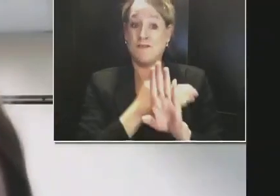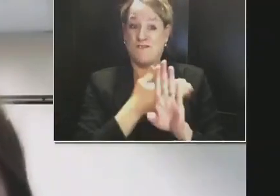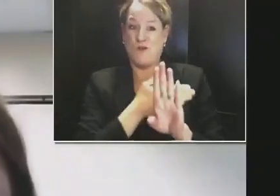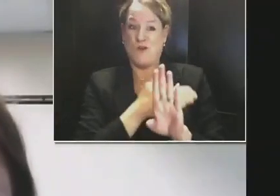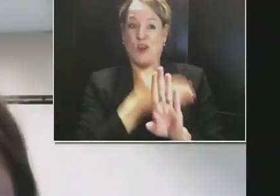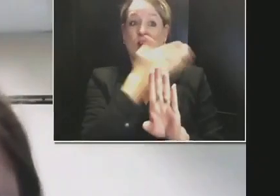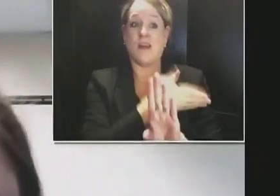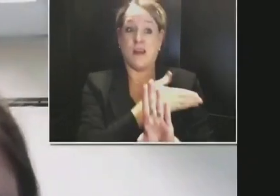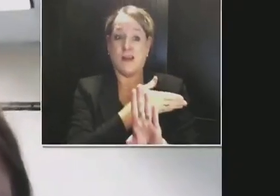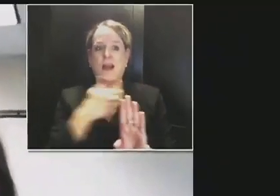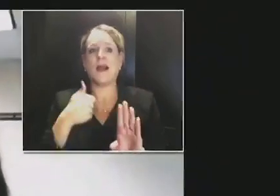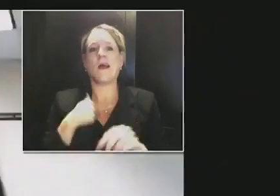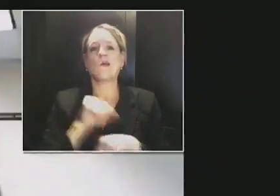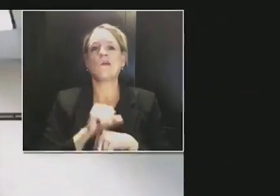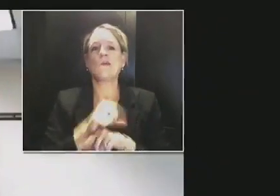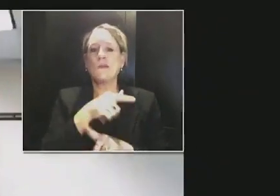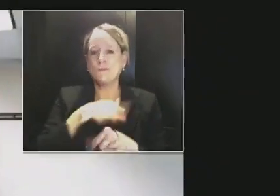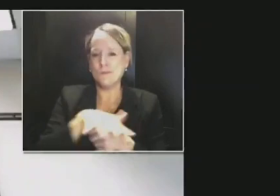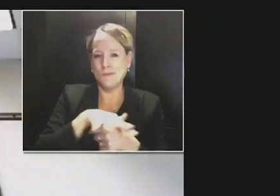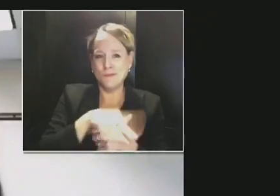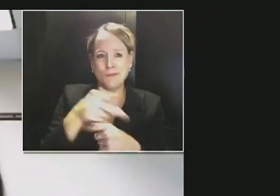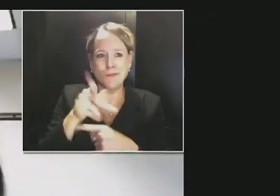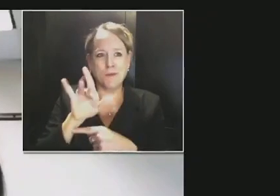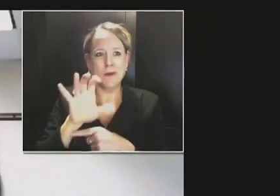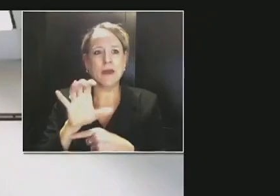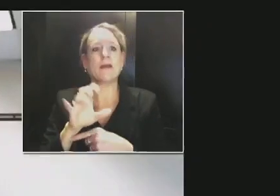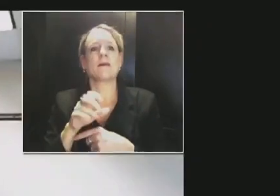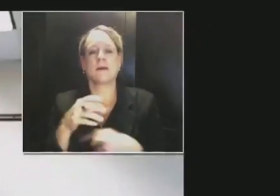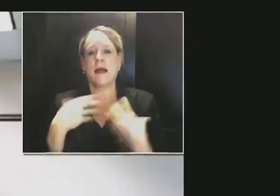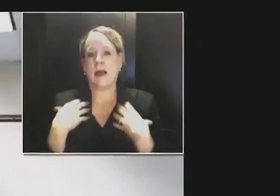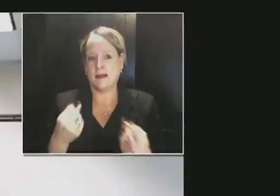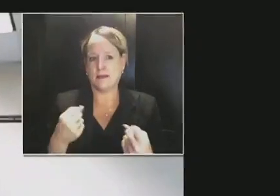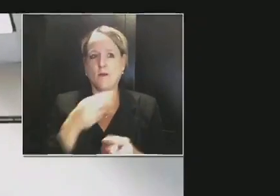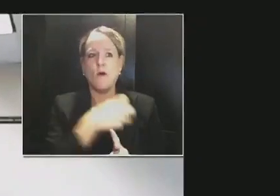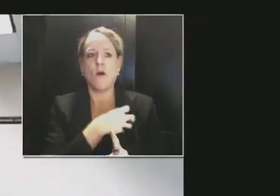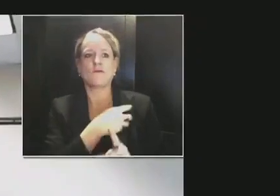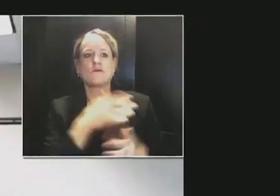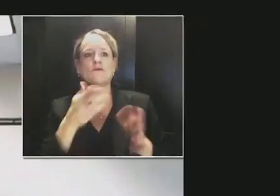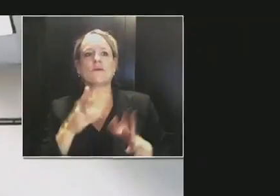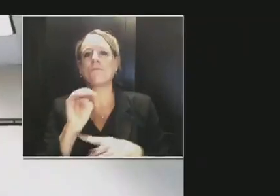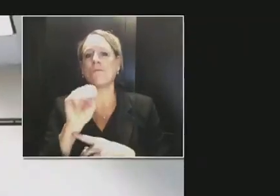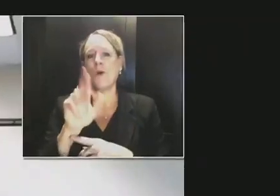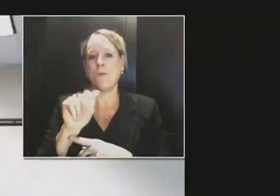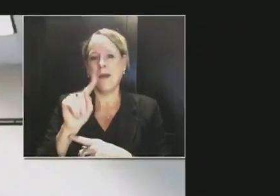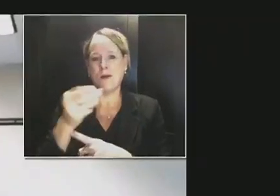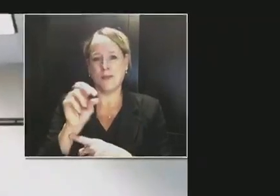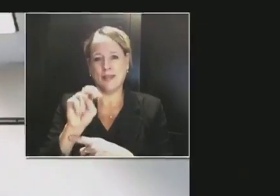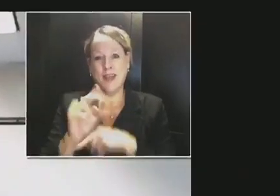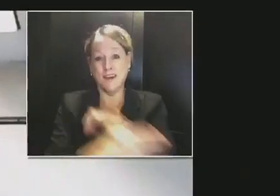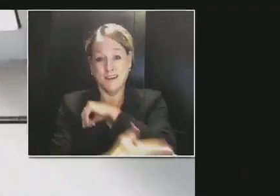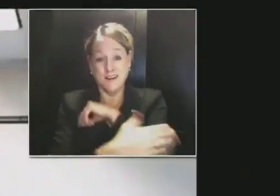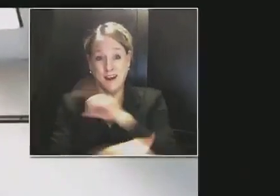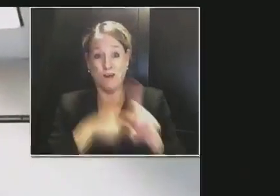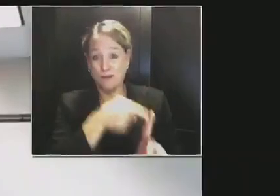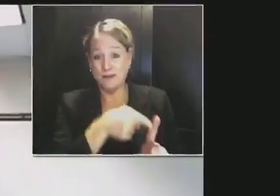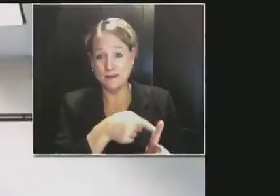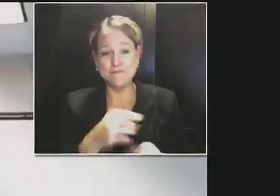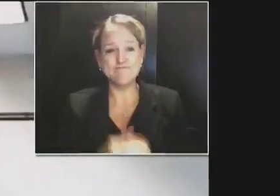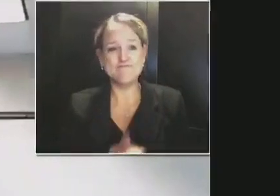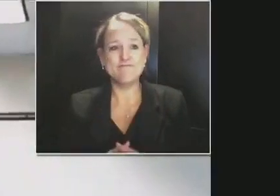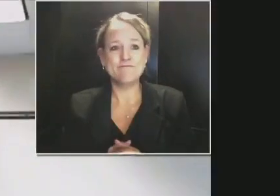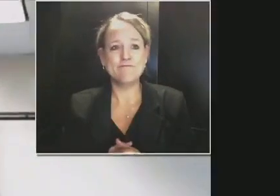overview of the data, of how we use data in our response and the new data visualizations that we have. And let me